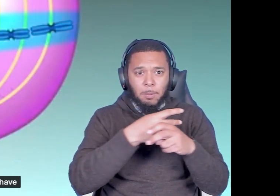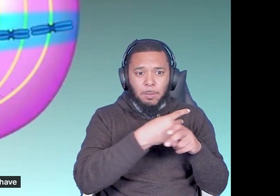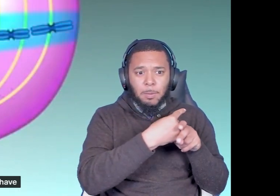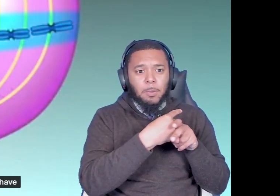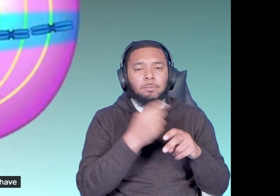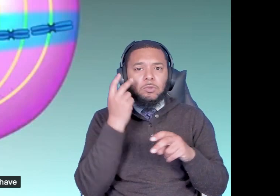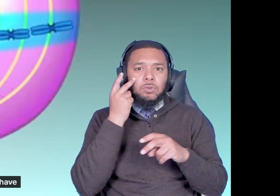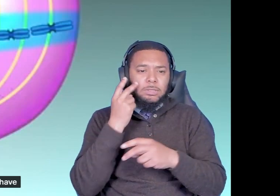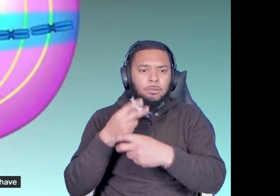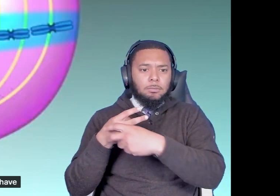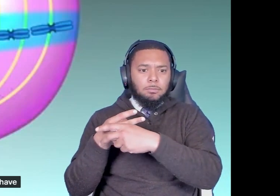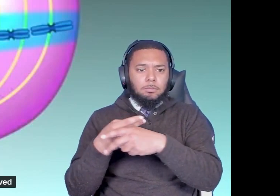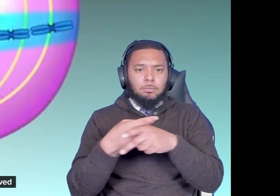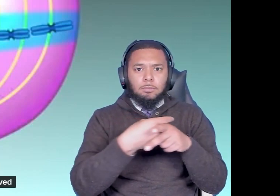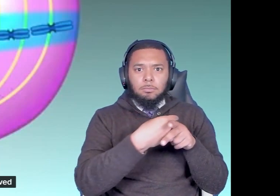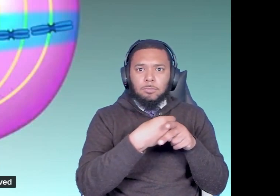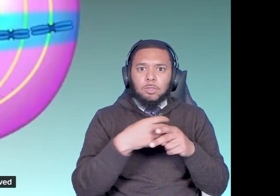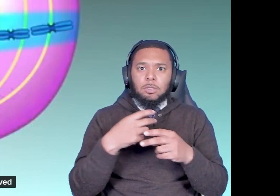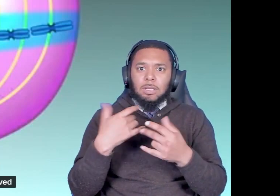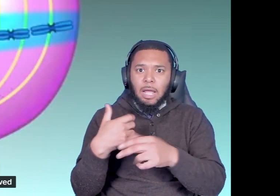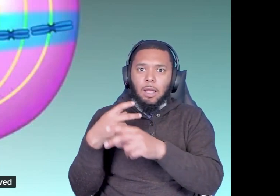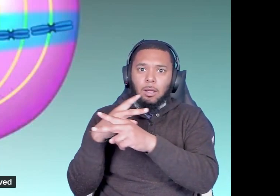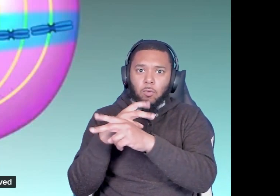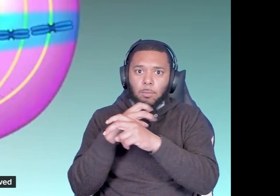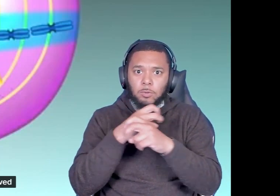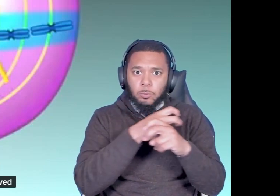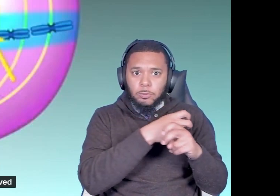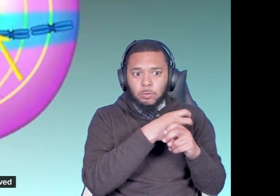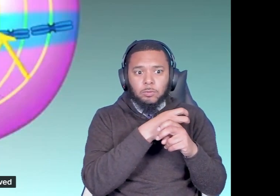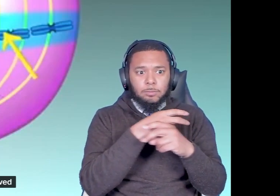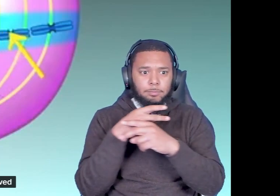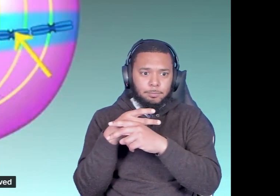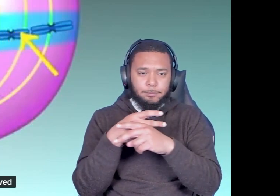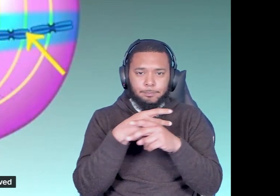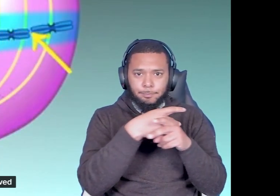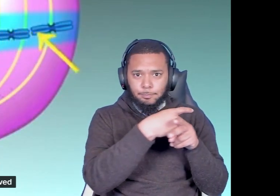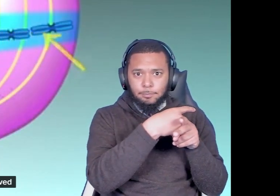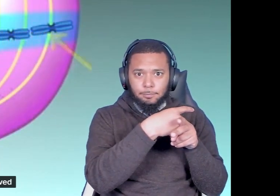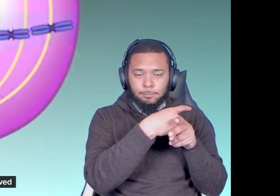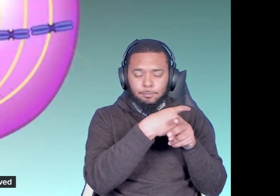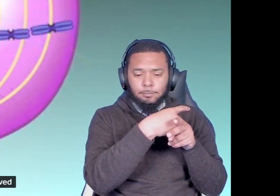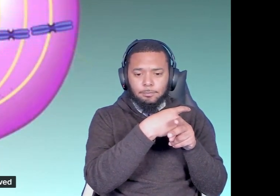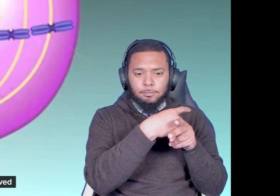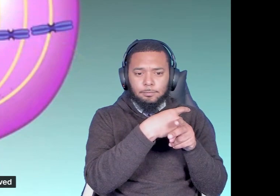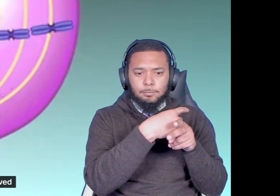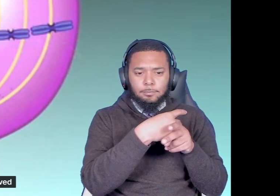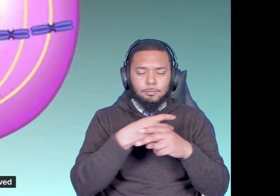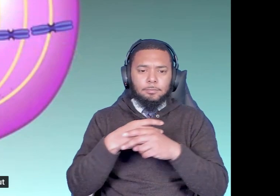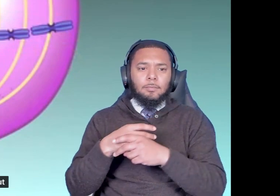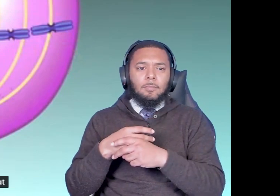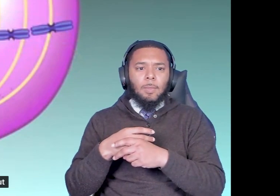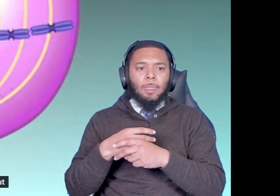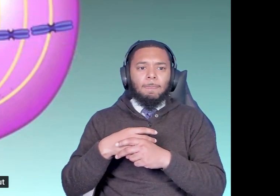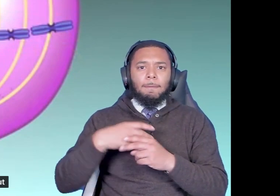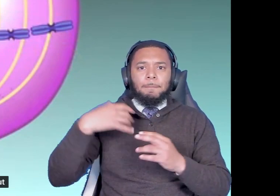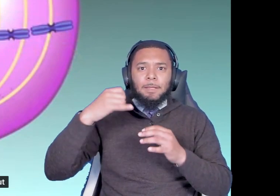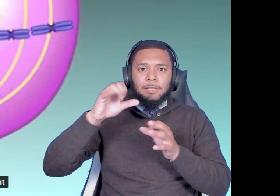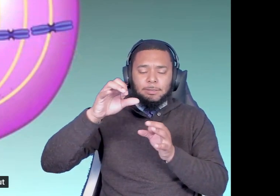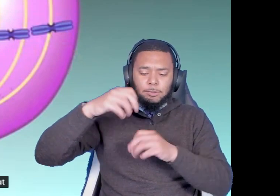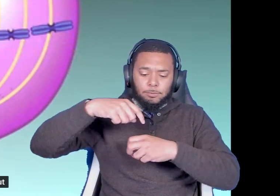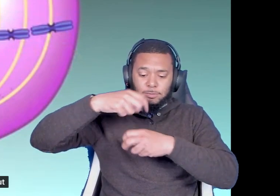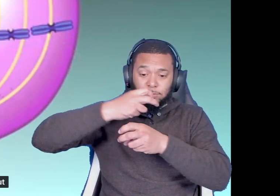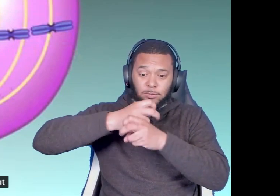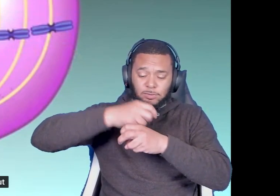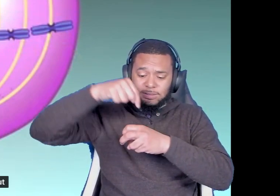notice here that the chromosomes have now lined up along the equator of the cell. Okay, the centrioles have moved to opposite